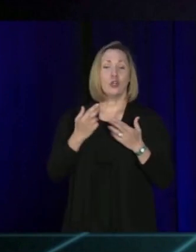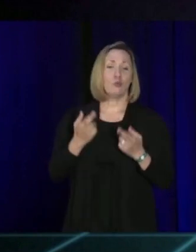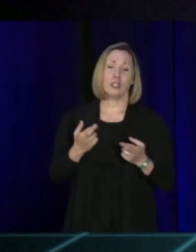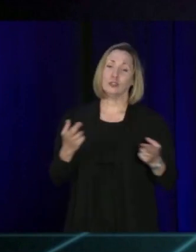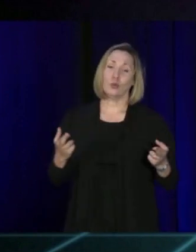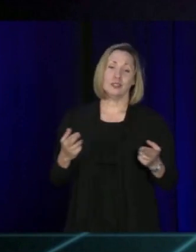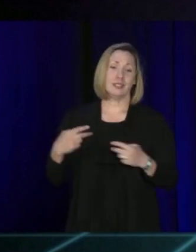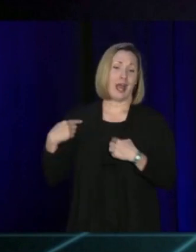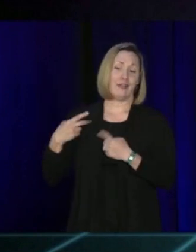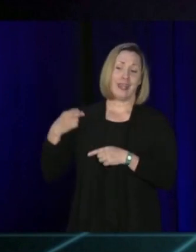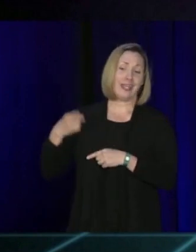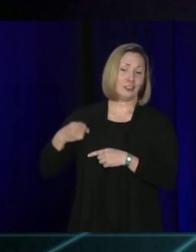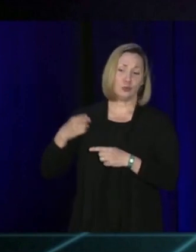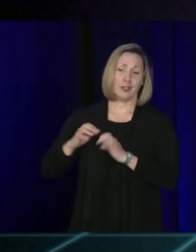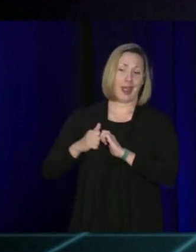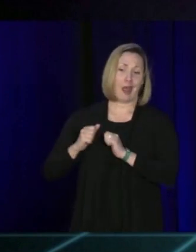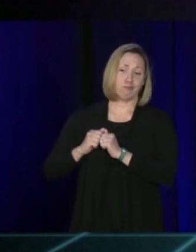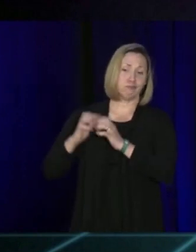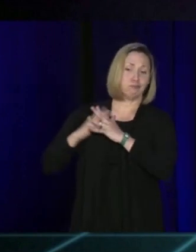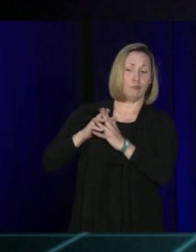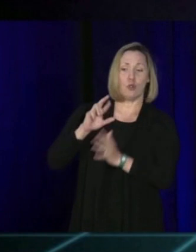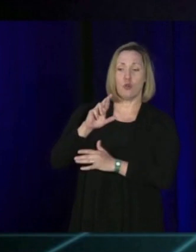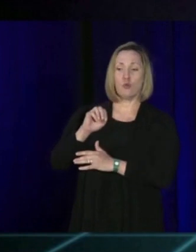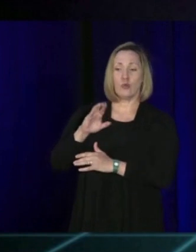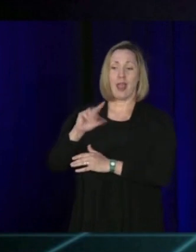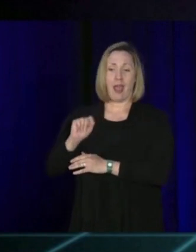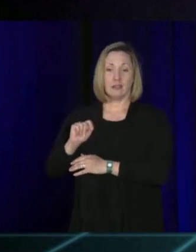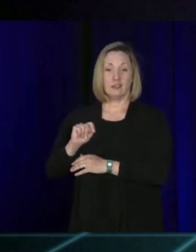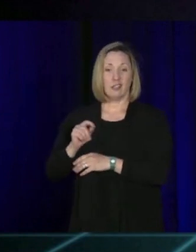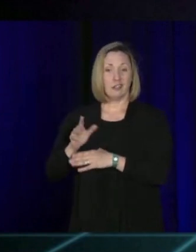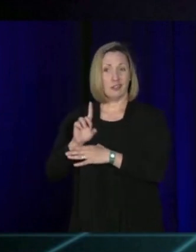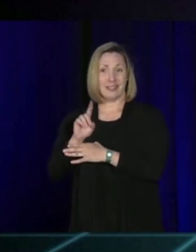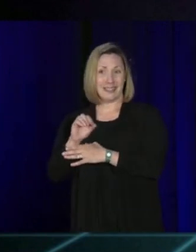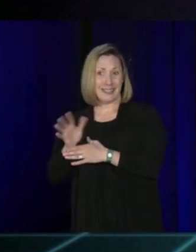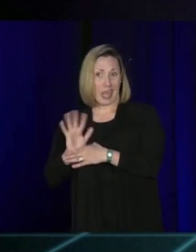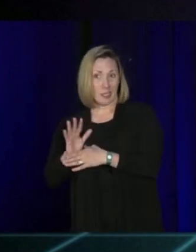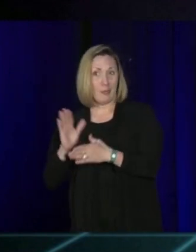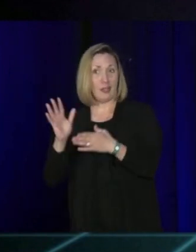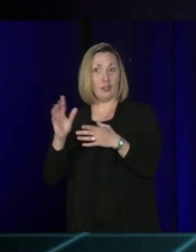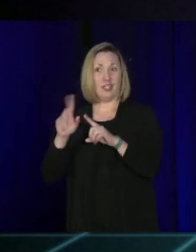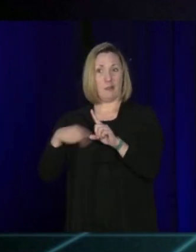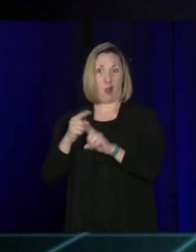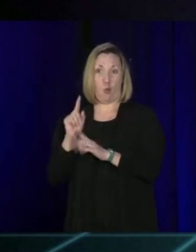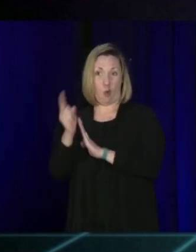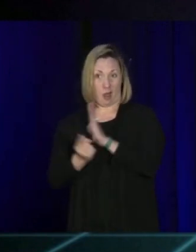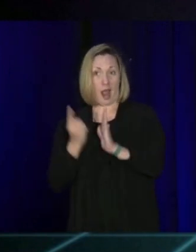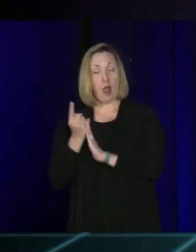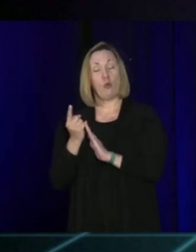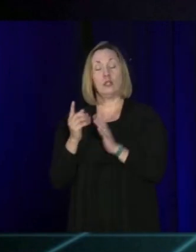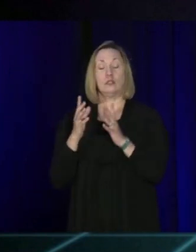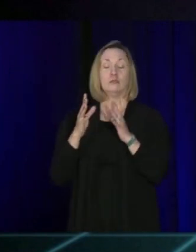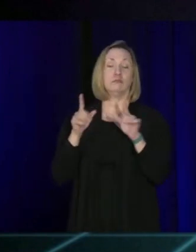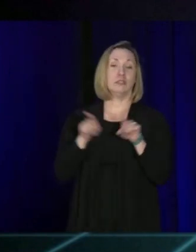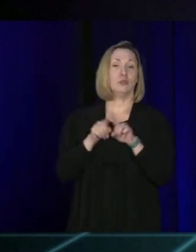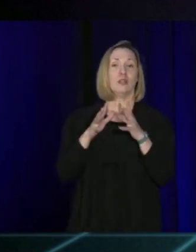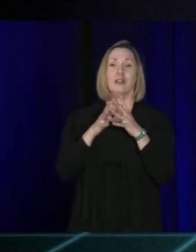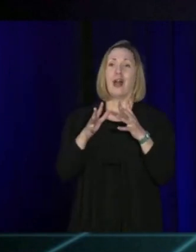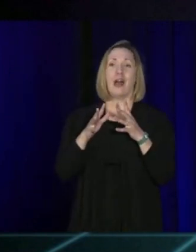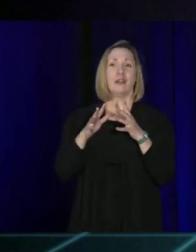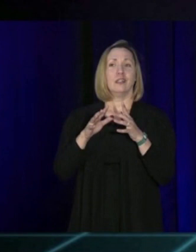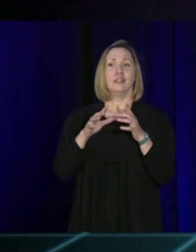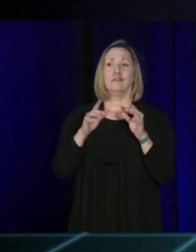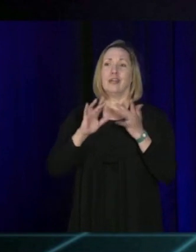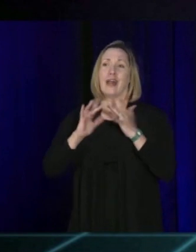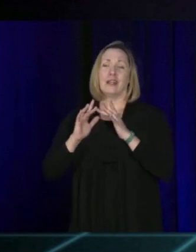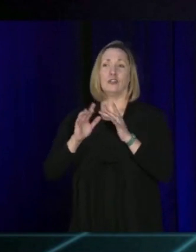of React out there. I gotta say, there's a documentary that goes about an hour, and also a lot of interesting live streams like the one from Ryan